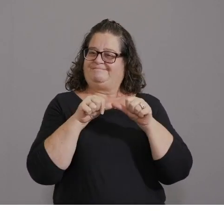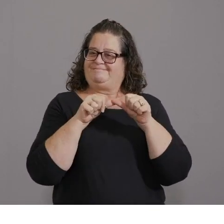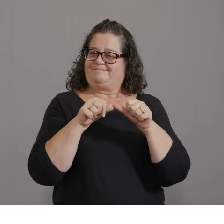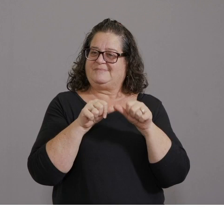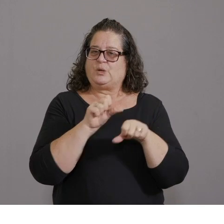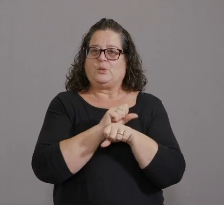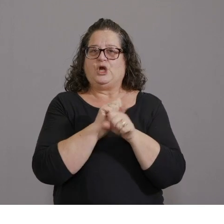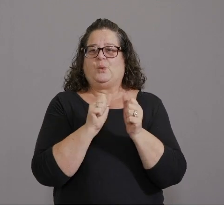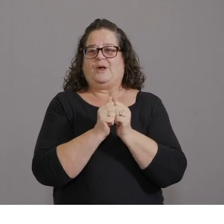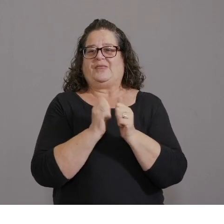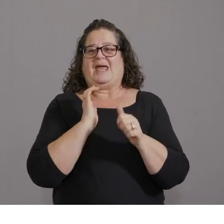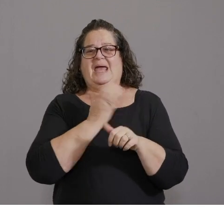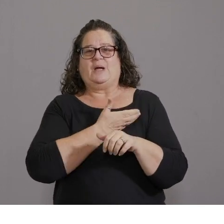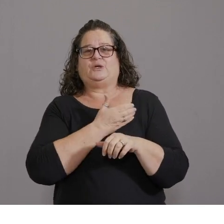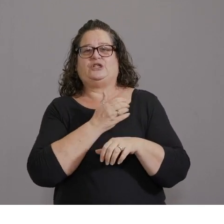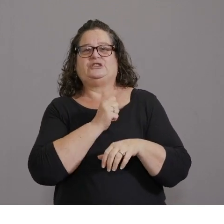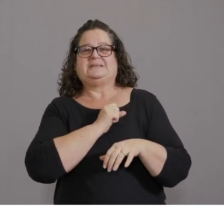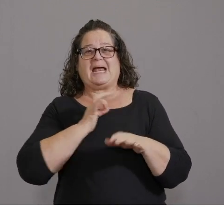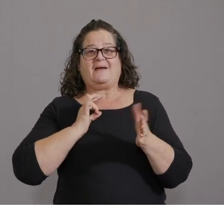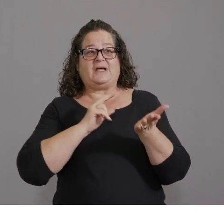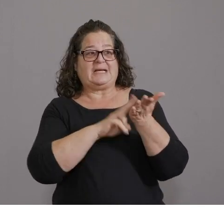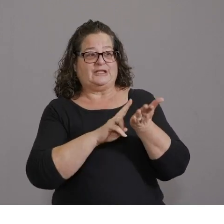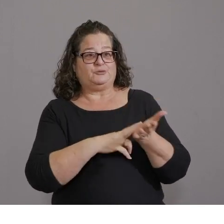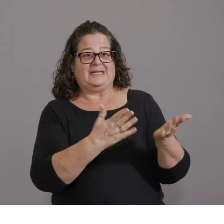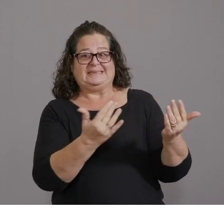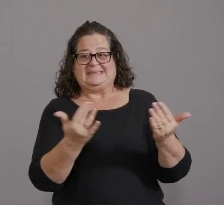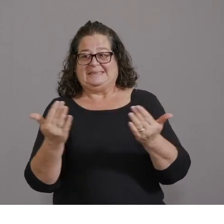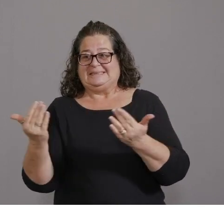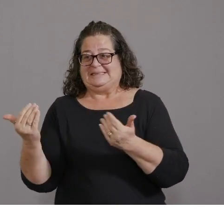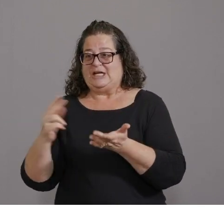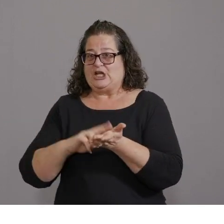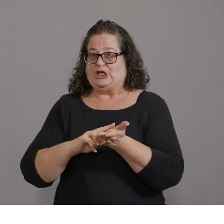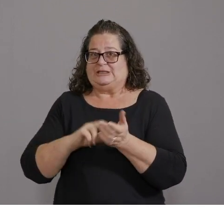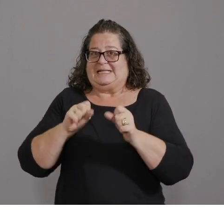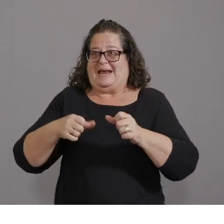of the nurses that we can here in Arizona.